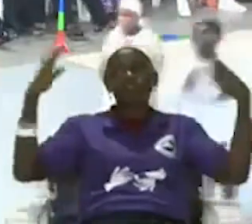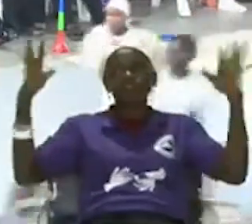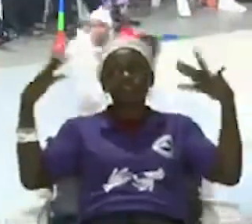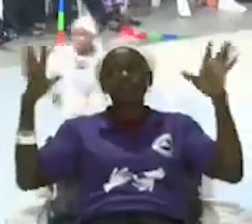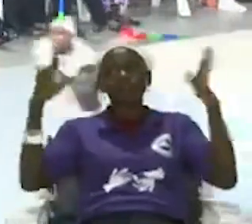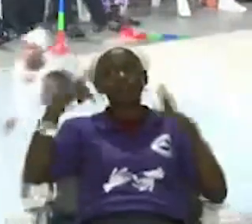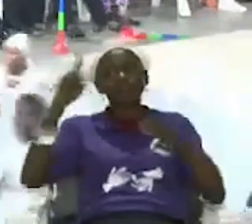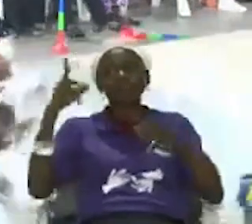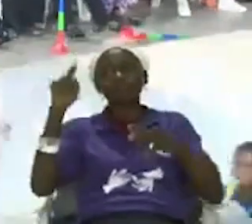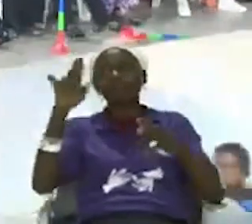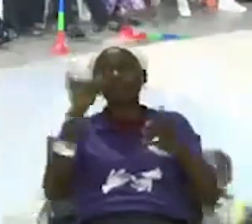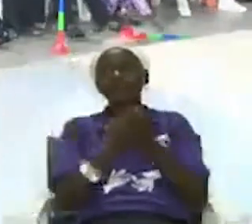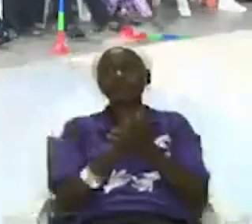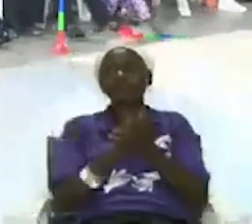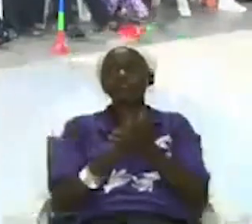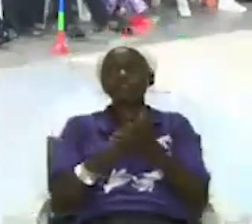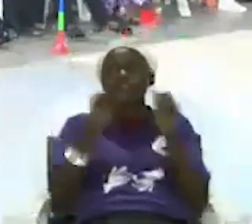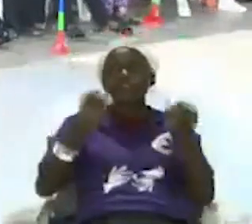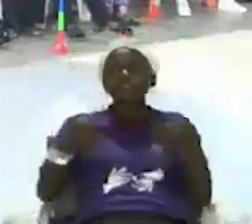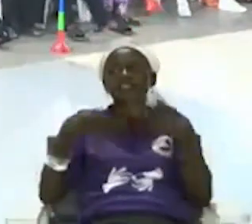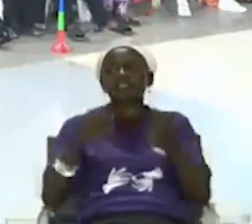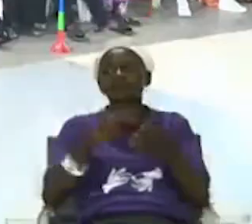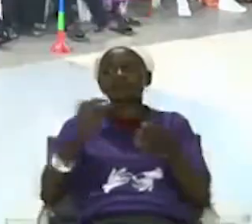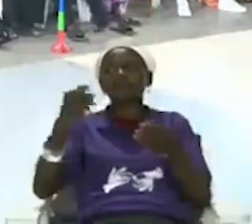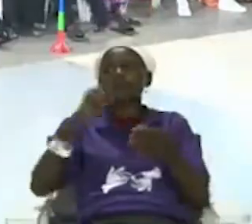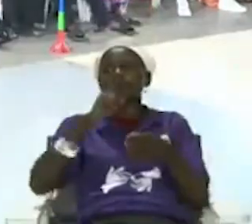for the one who can give you dominion.